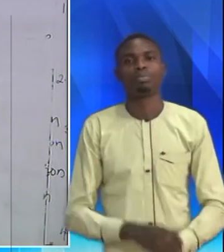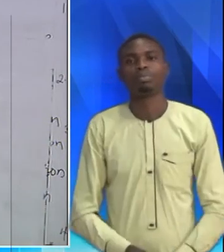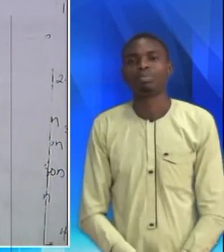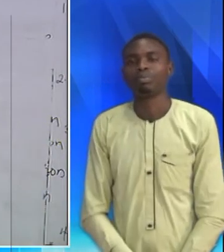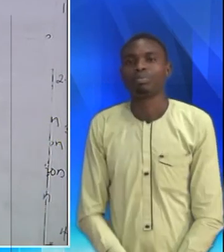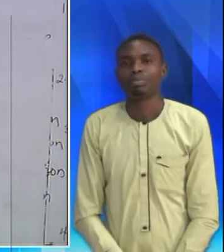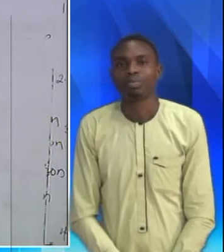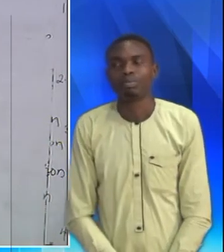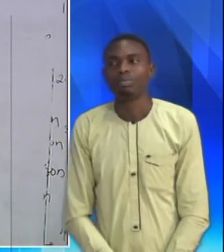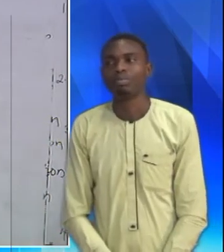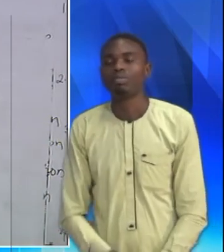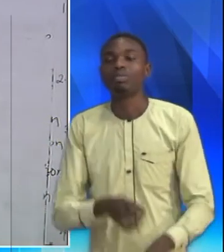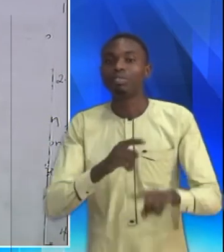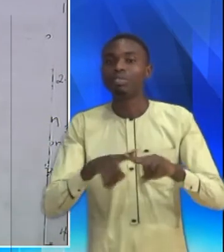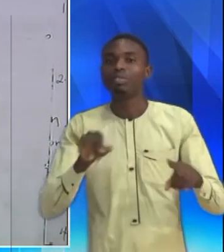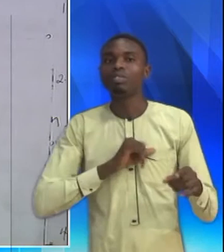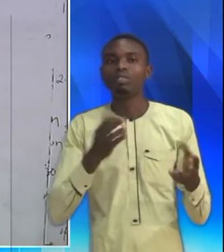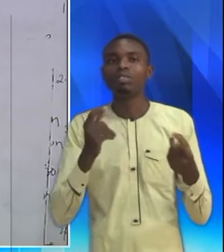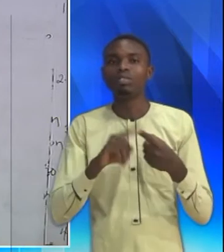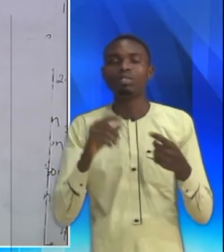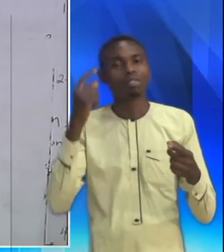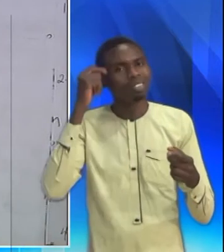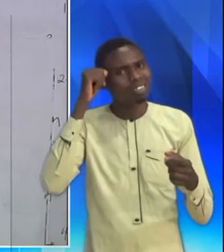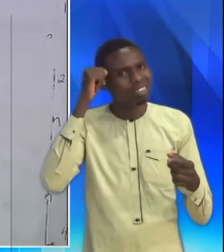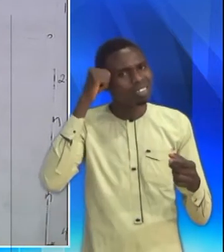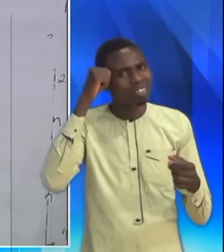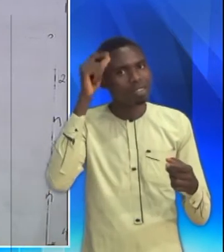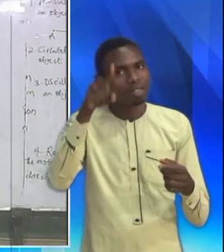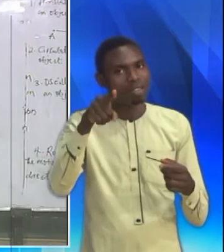meanwhile, I want to remind you to